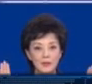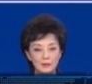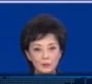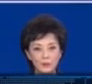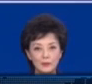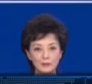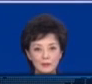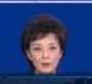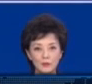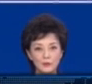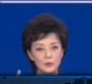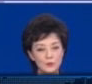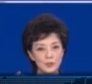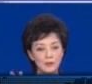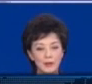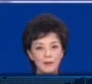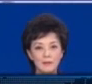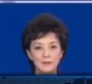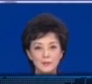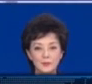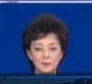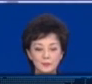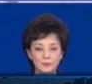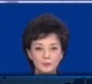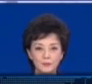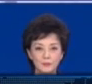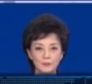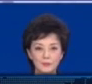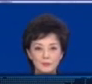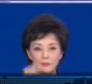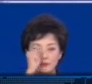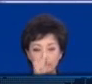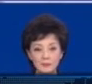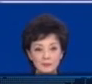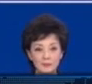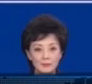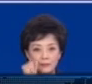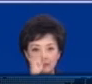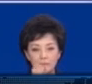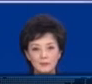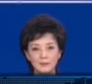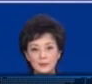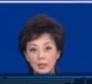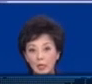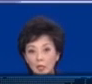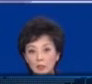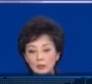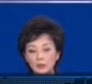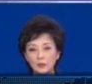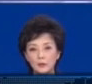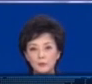she hosted another meeting and asked for improvement for the situation. We have to